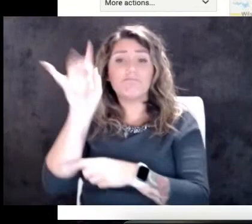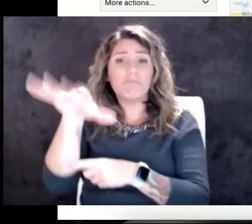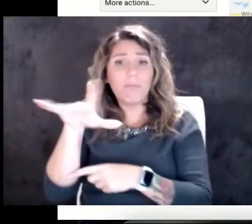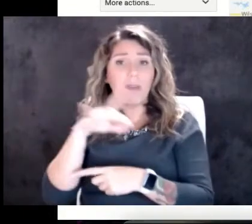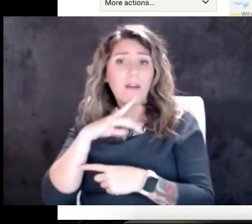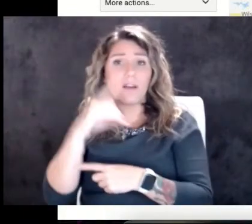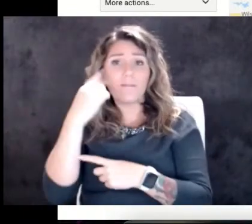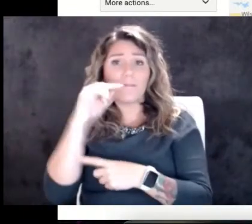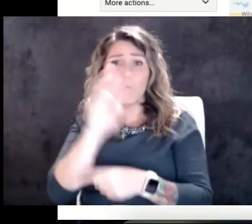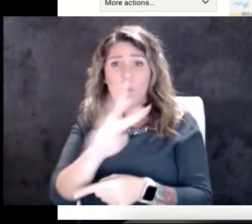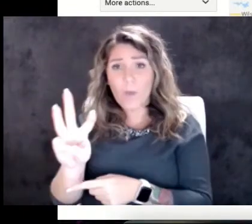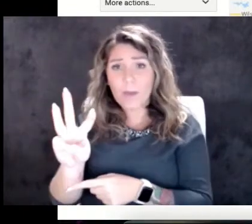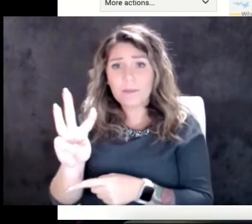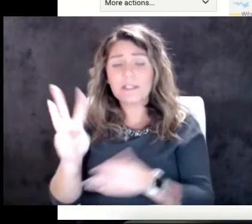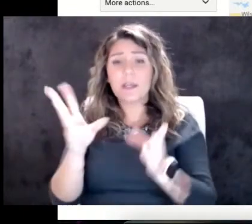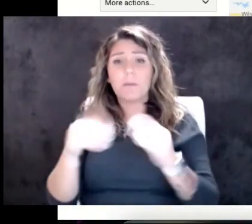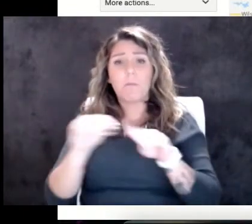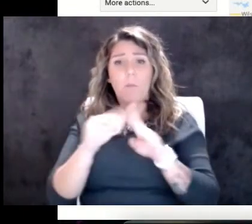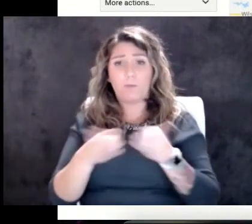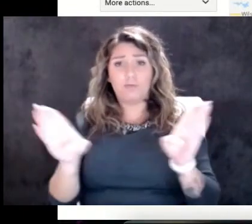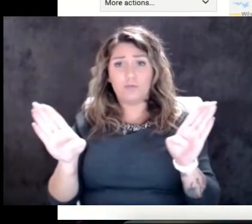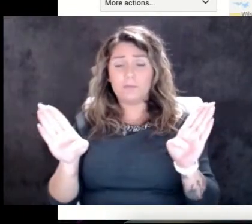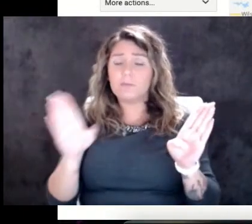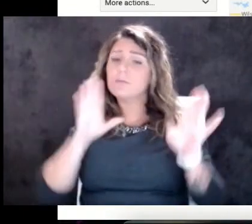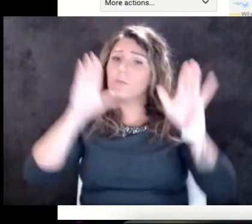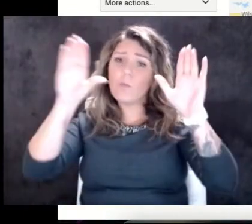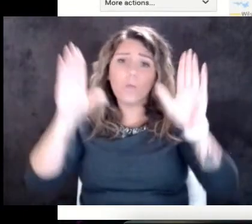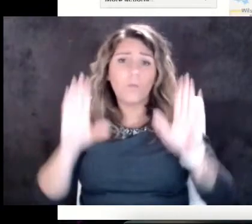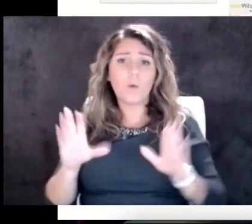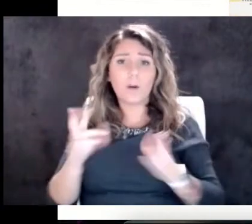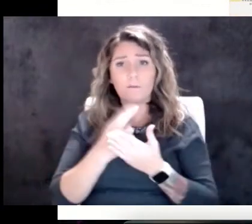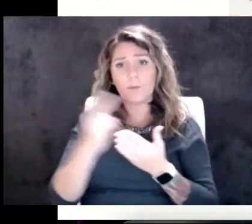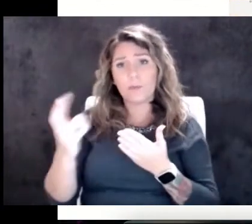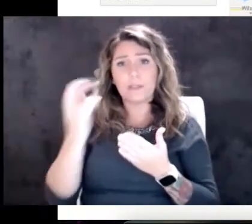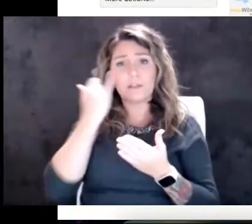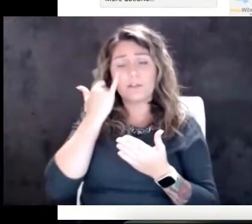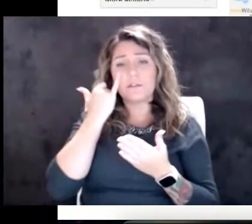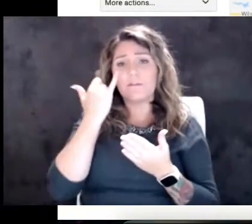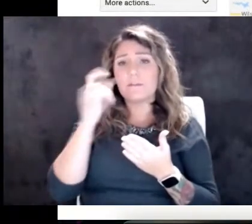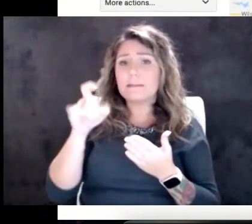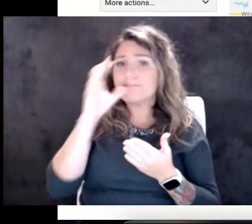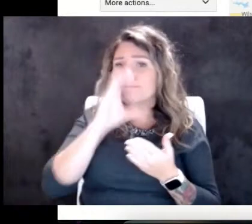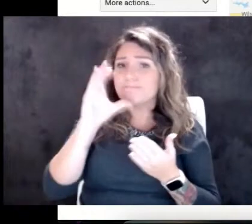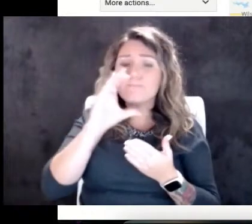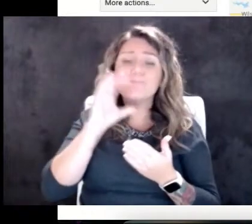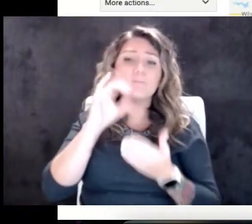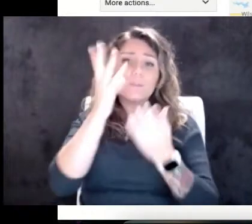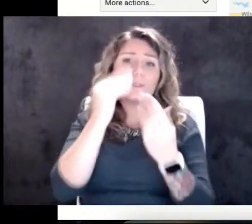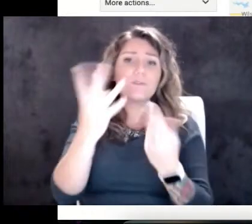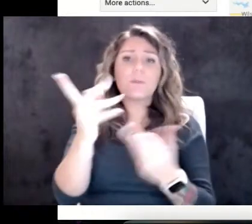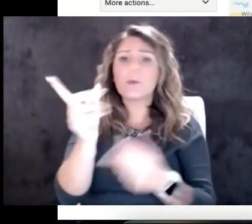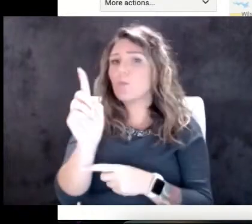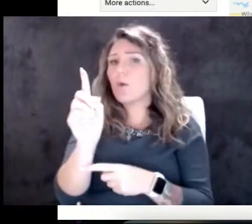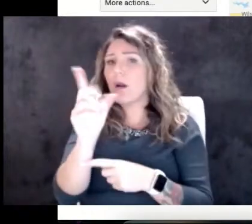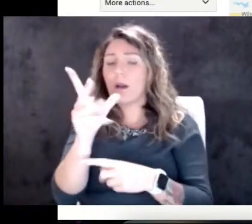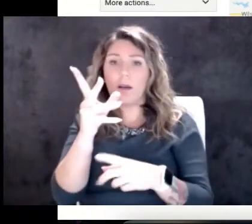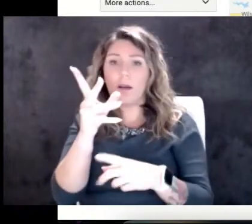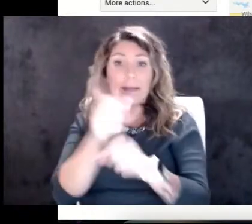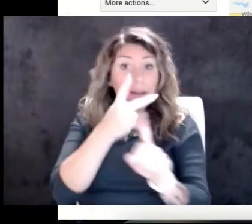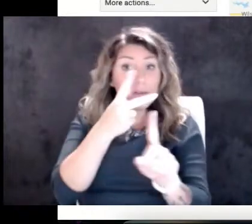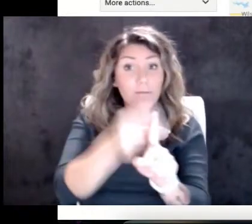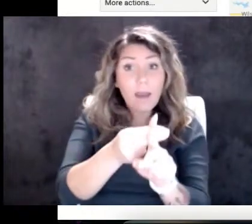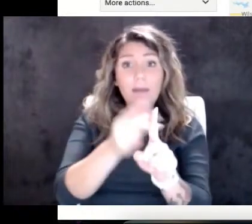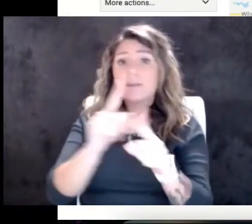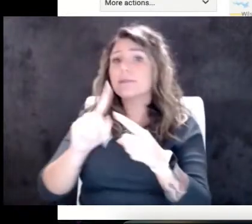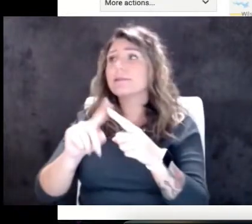for the website more generally. It's a great resource if you need to find information about where to get the vaccine,